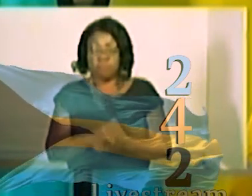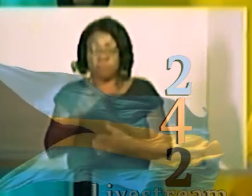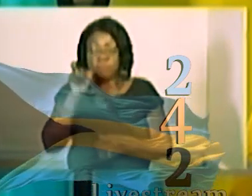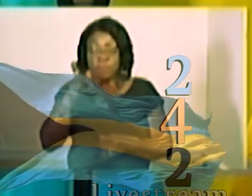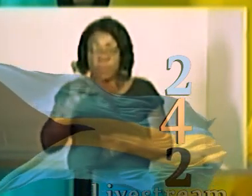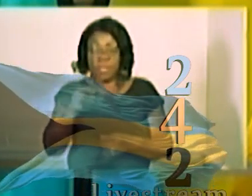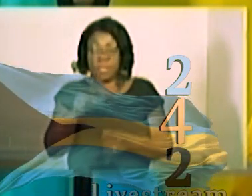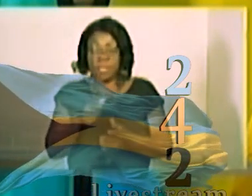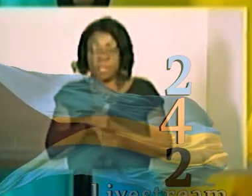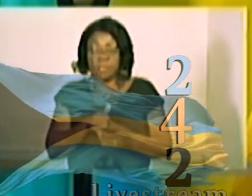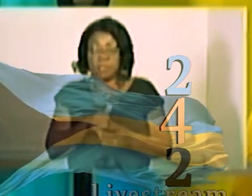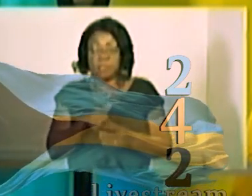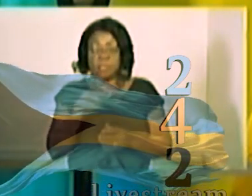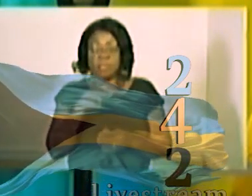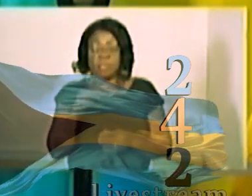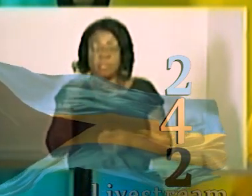the